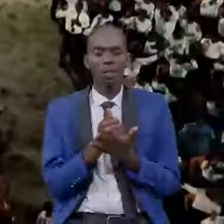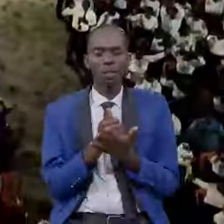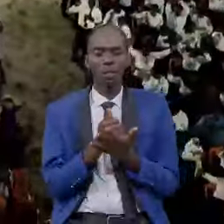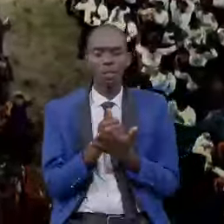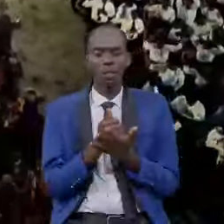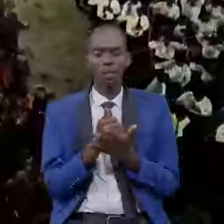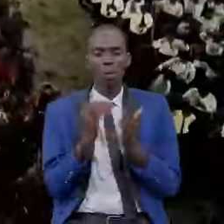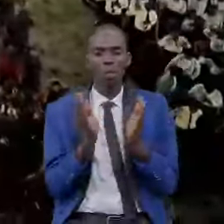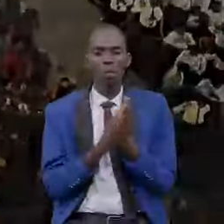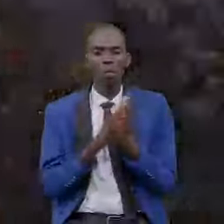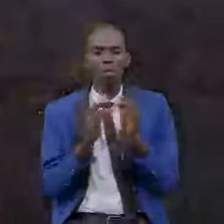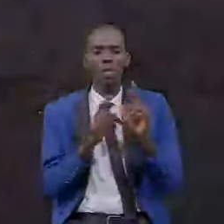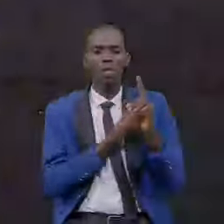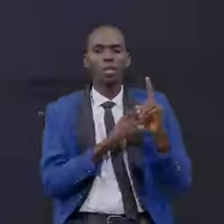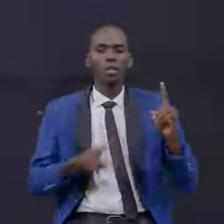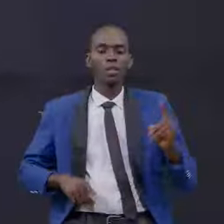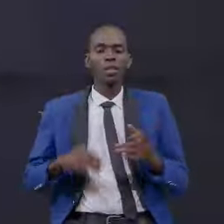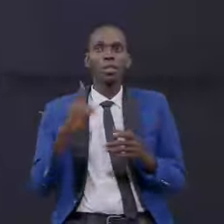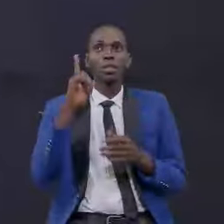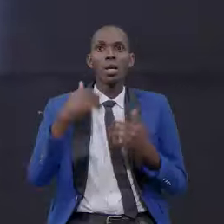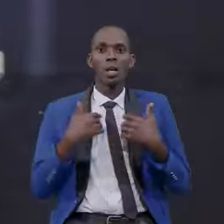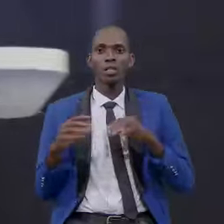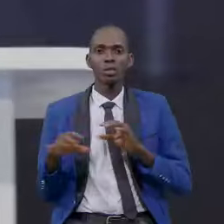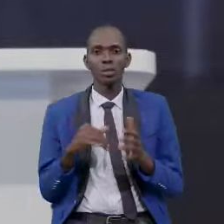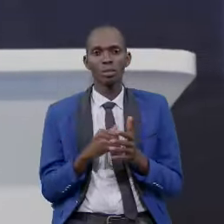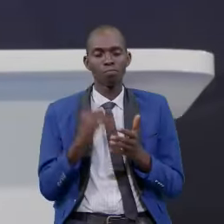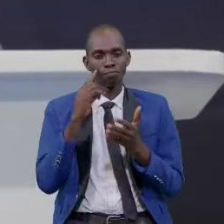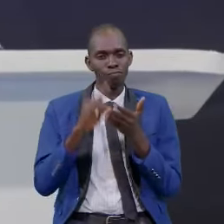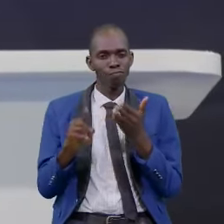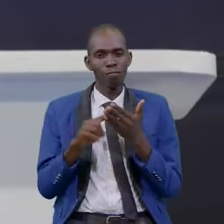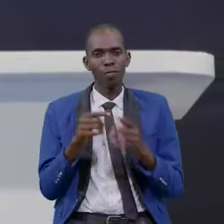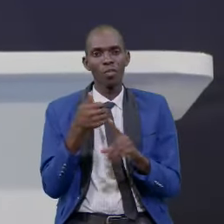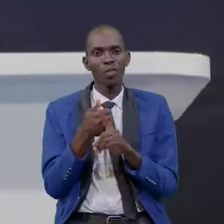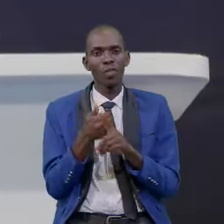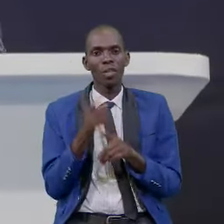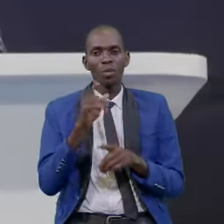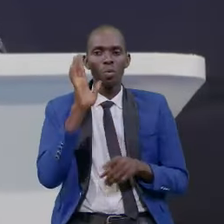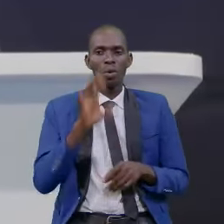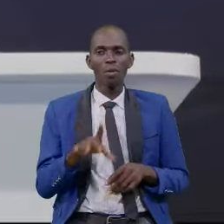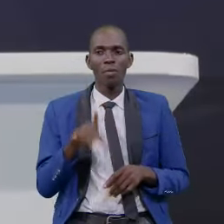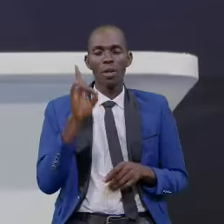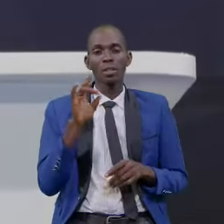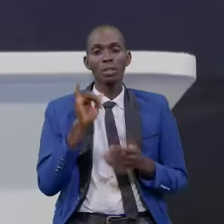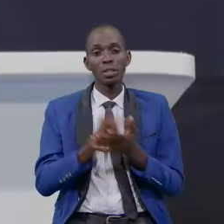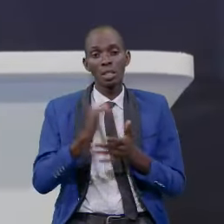Praise the Lord. It is done. Check up yourself. You'll find the sickness that was there